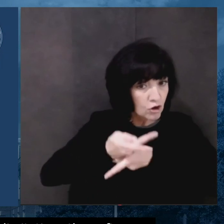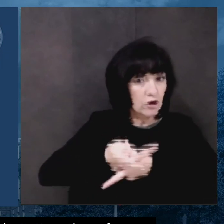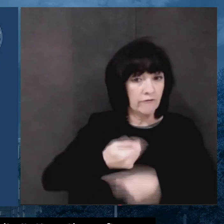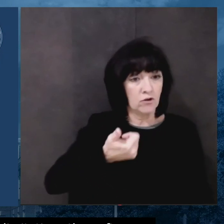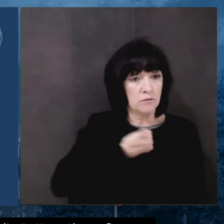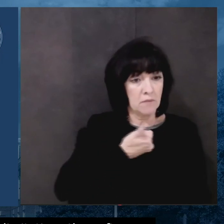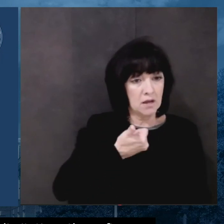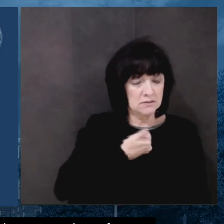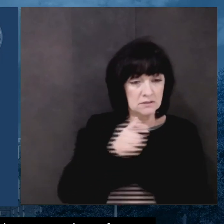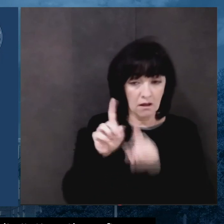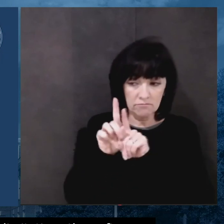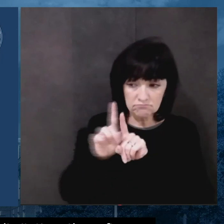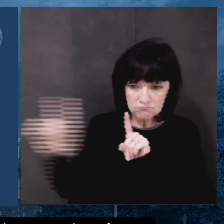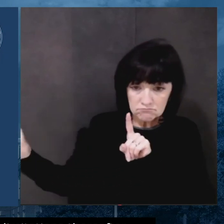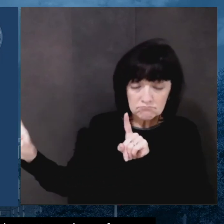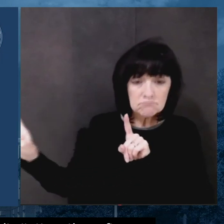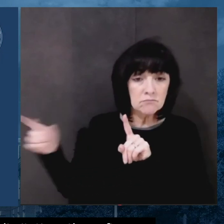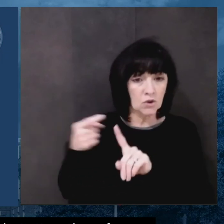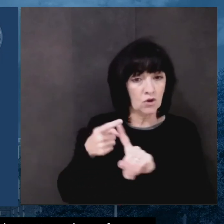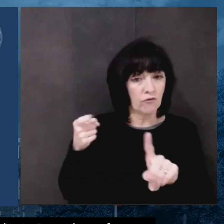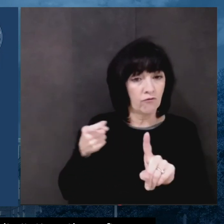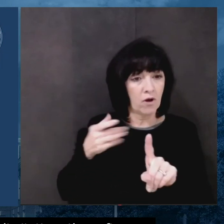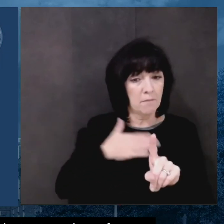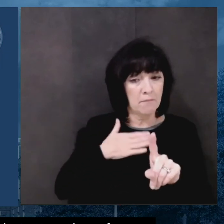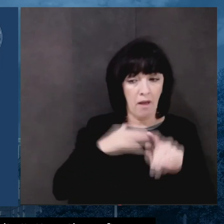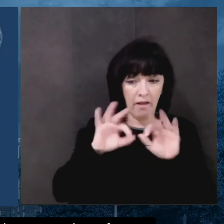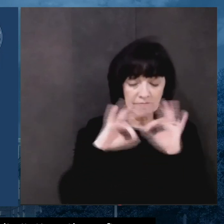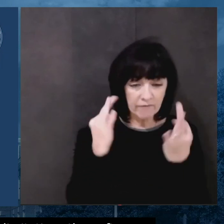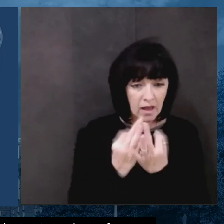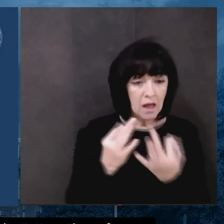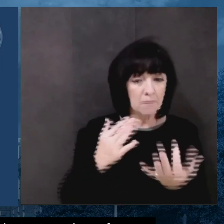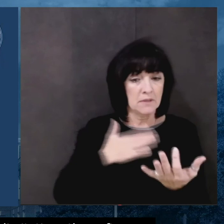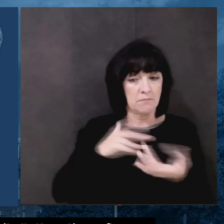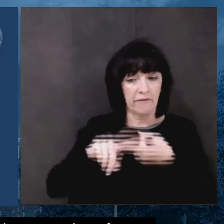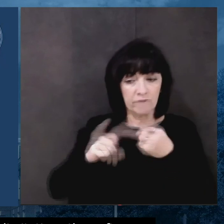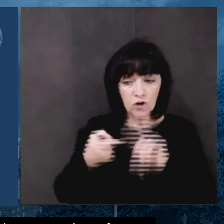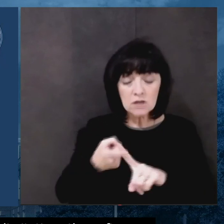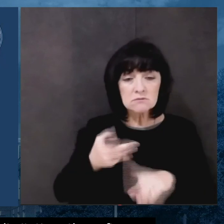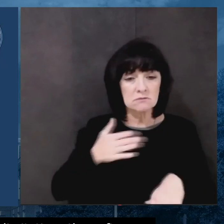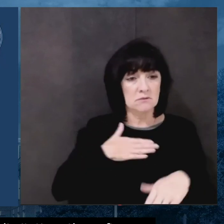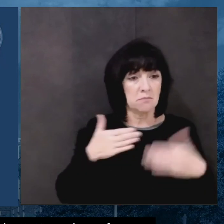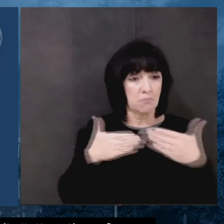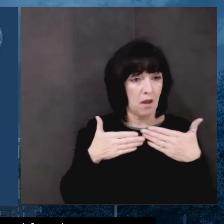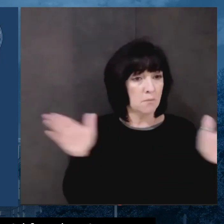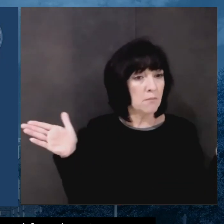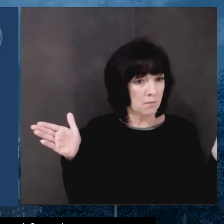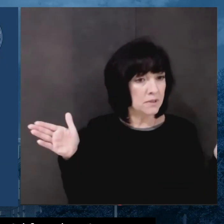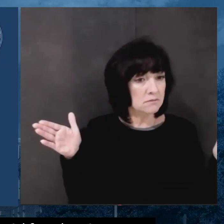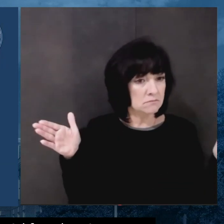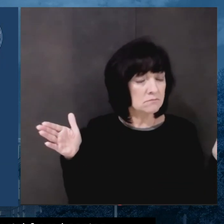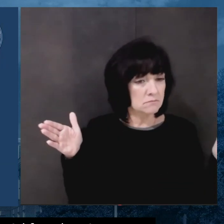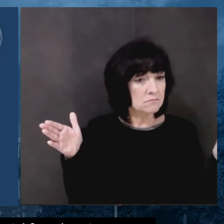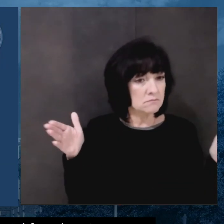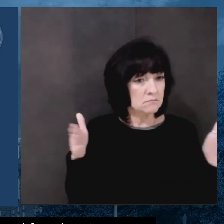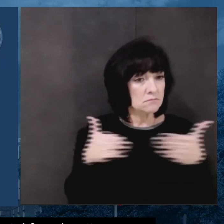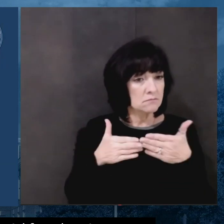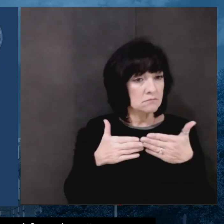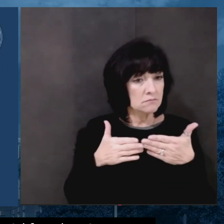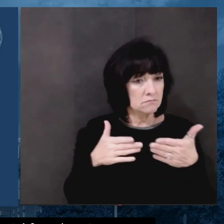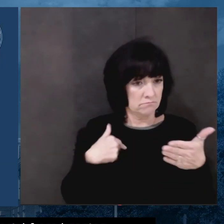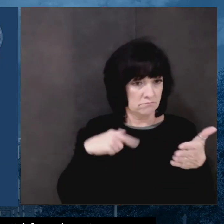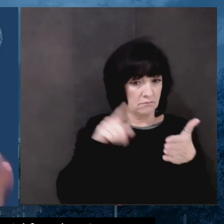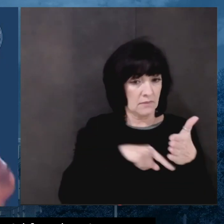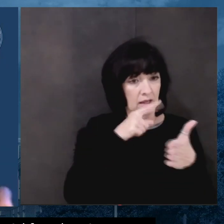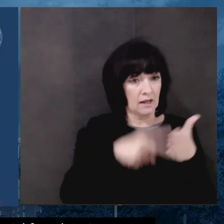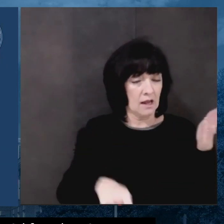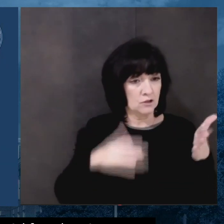distant from family members, friends, the public, even public, canceling my